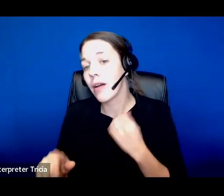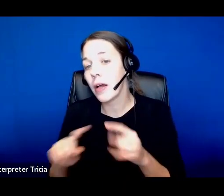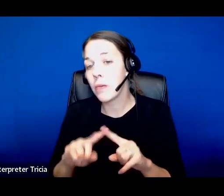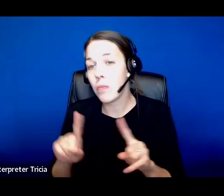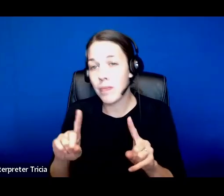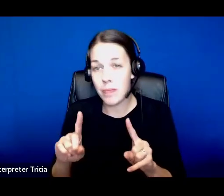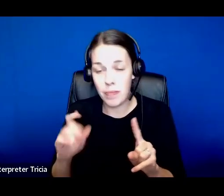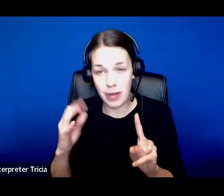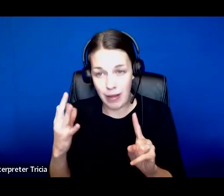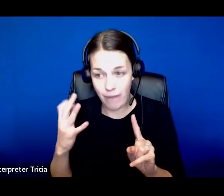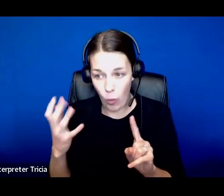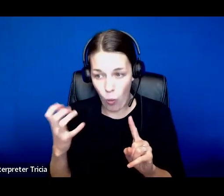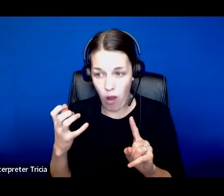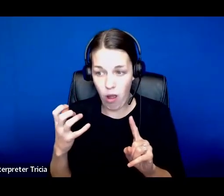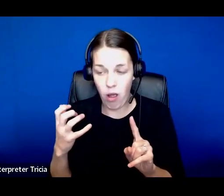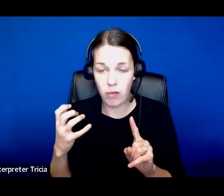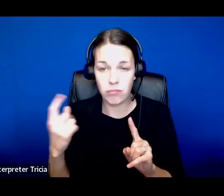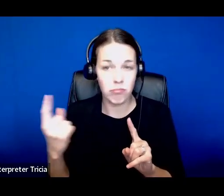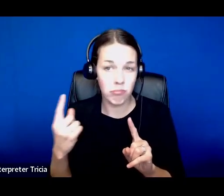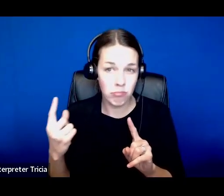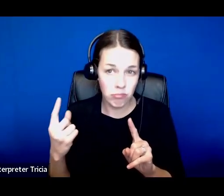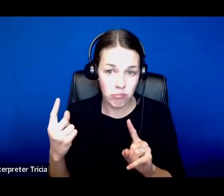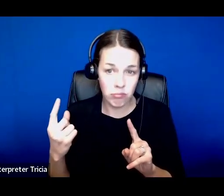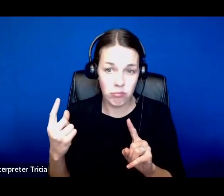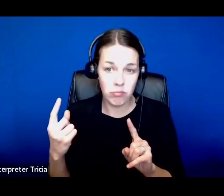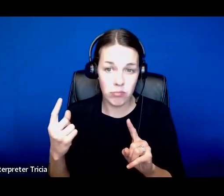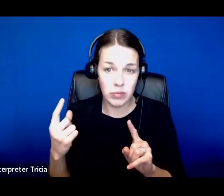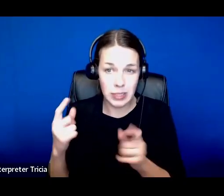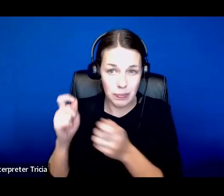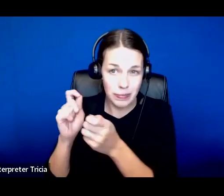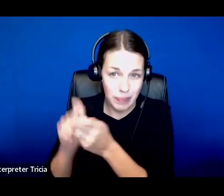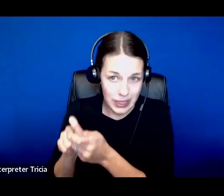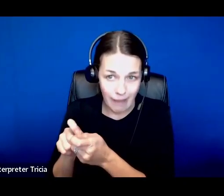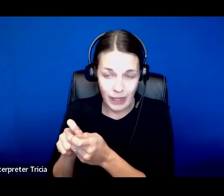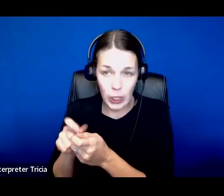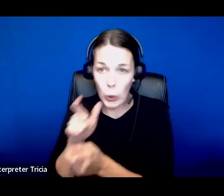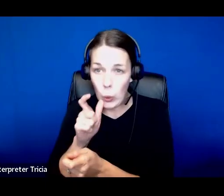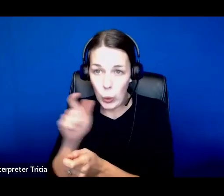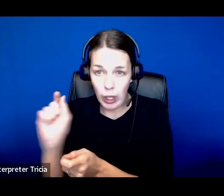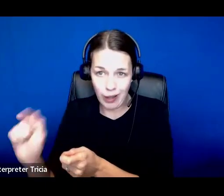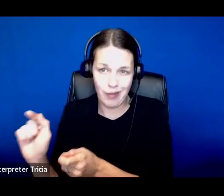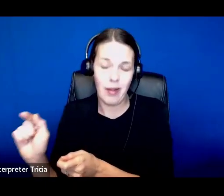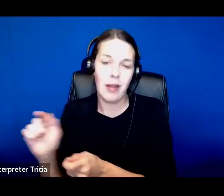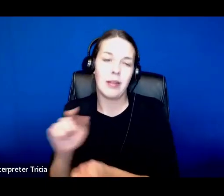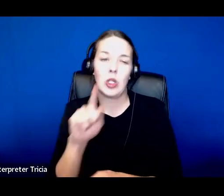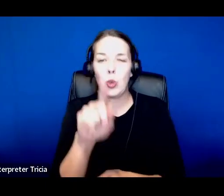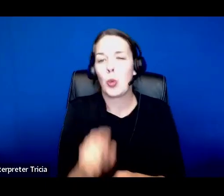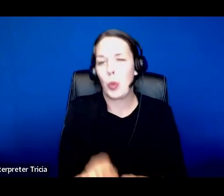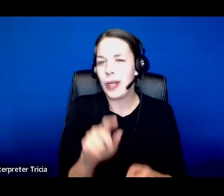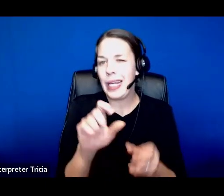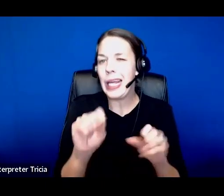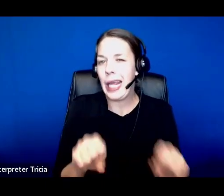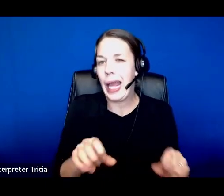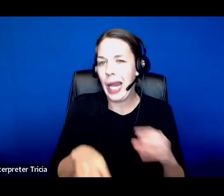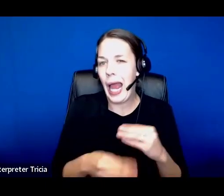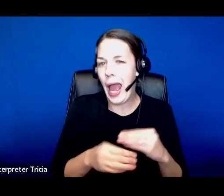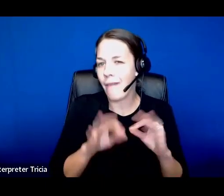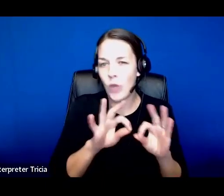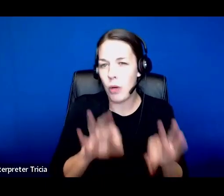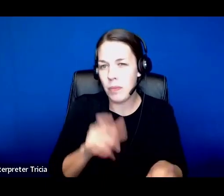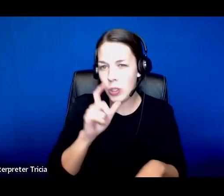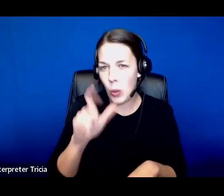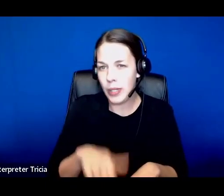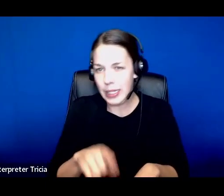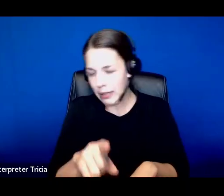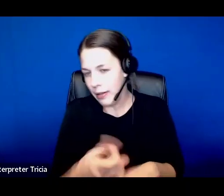if you wanted something to go a different route, you could still do these forms, but it's not necessary because the